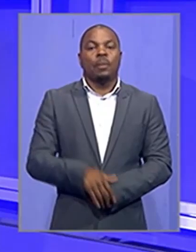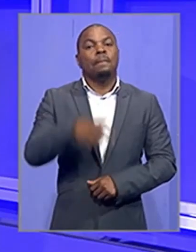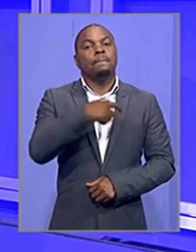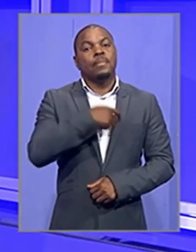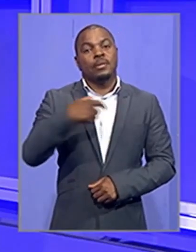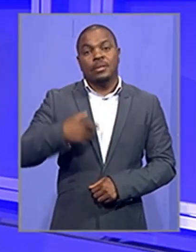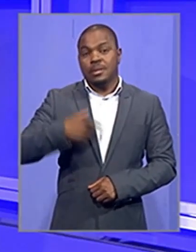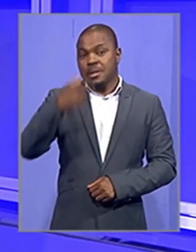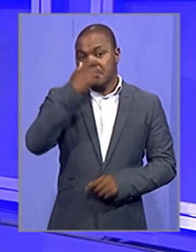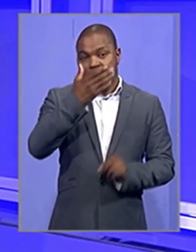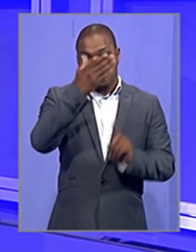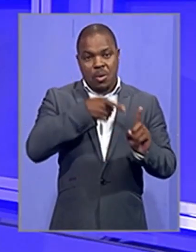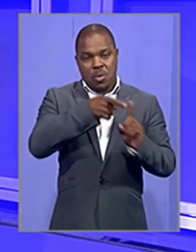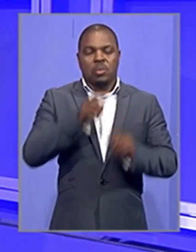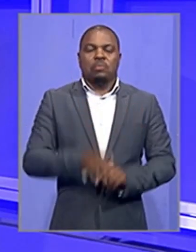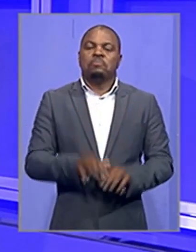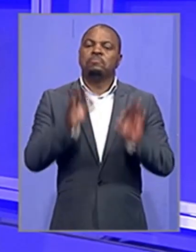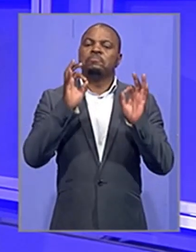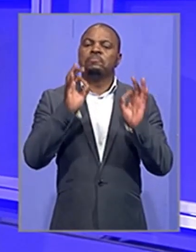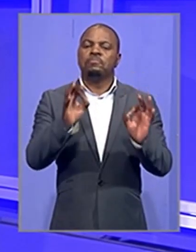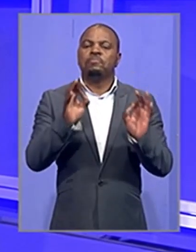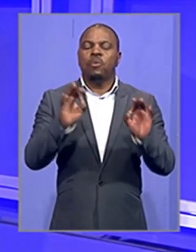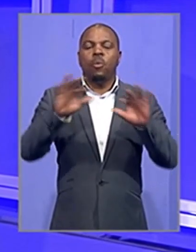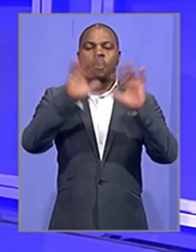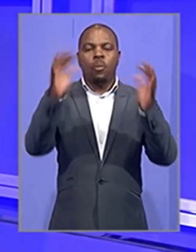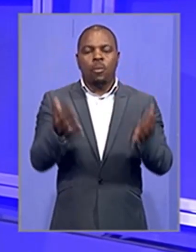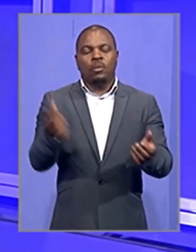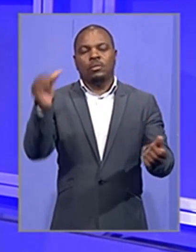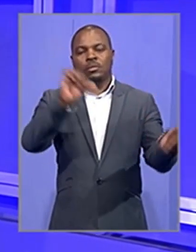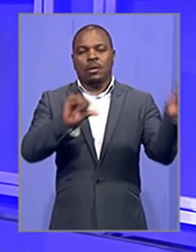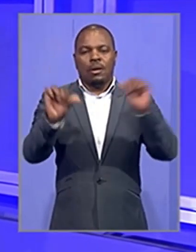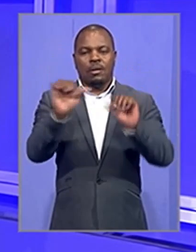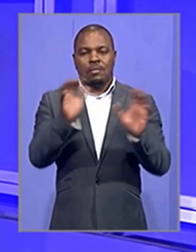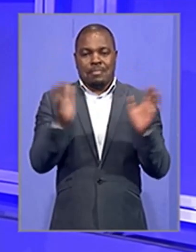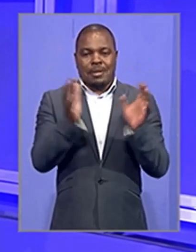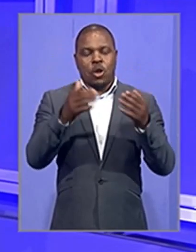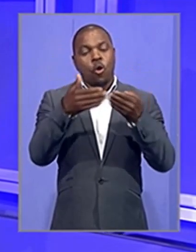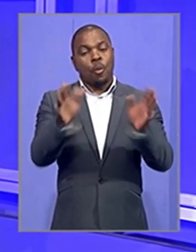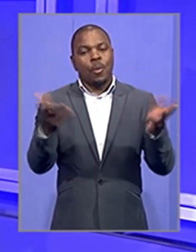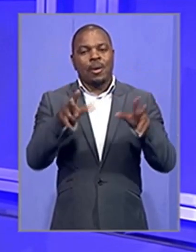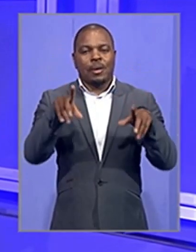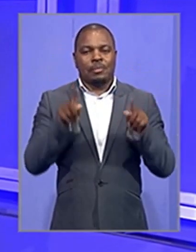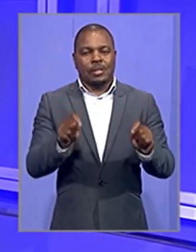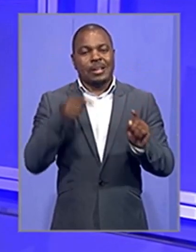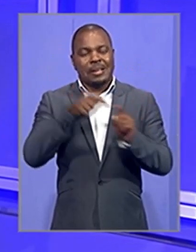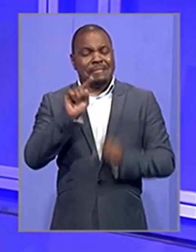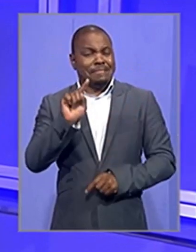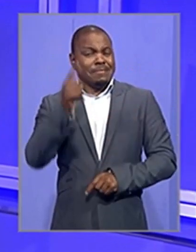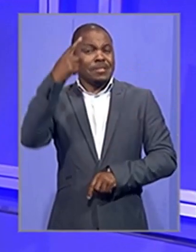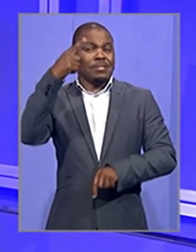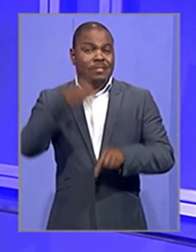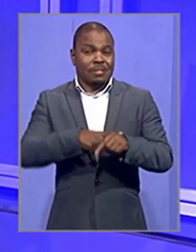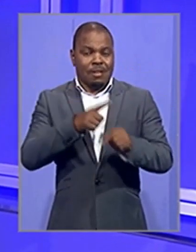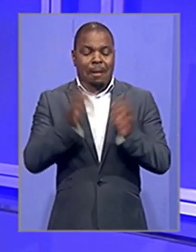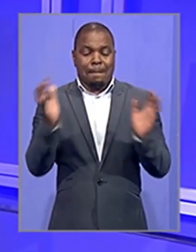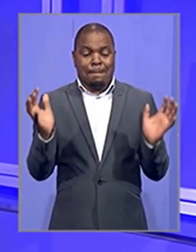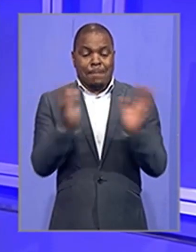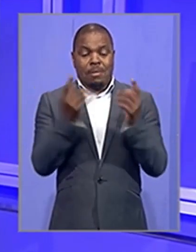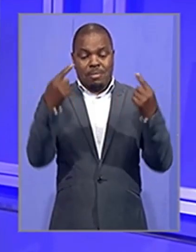Mopresidente Cyril Ramaphosa o butse semmuso foramo ya lefatshe ya saense e tshwaretsweng Cape Town. Ena ke foramo ya pele ya mofuta ona ho